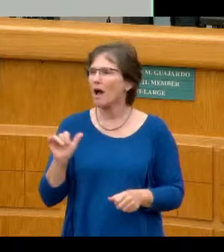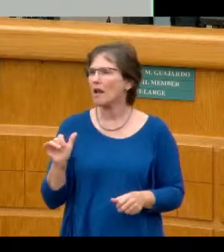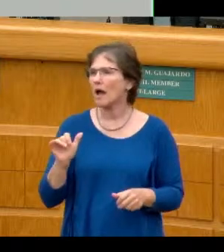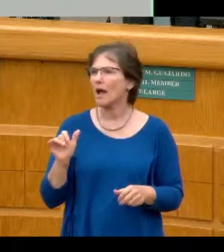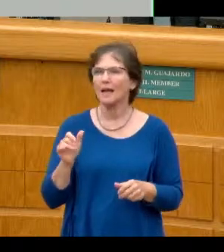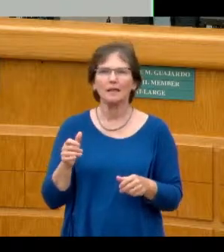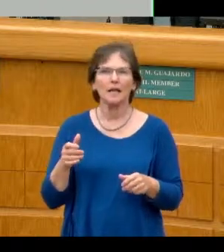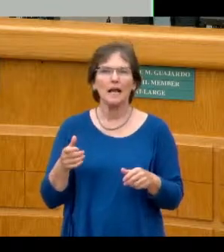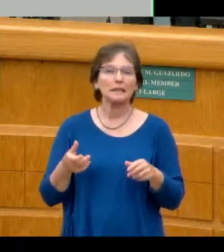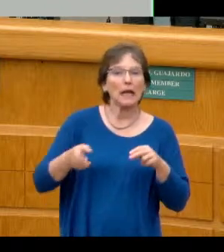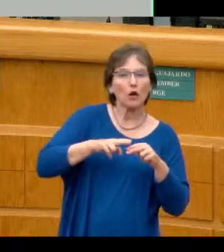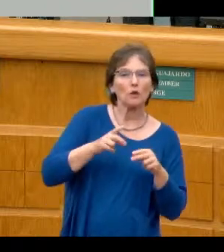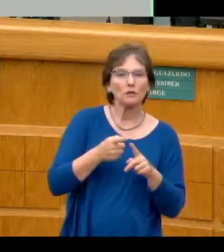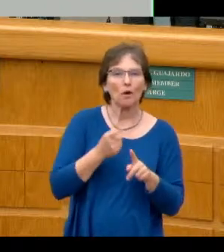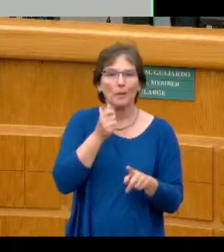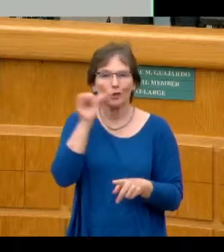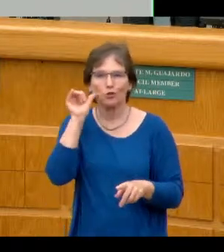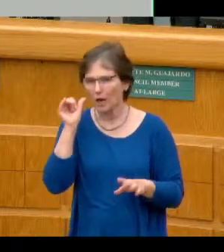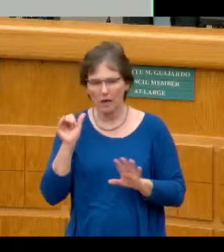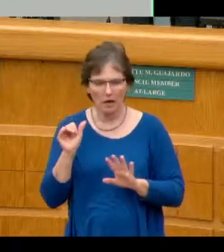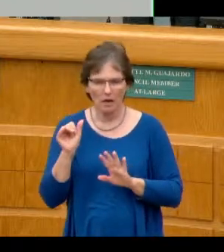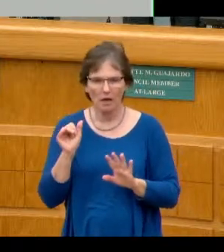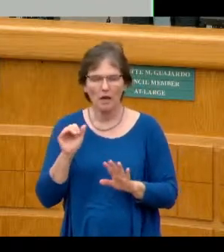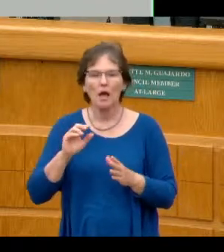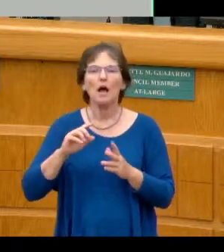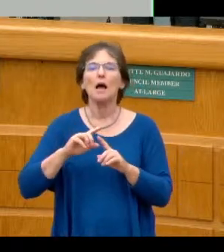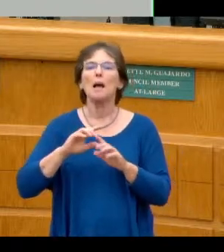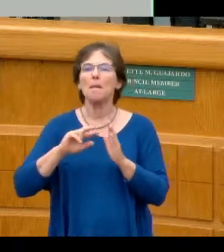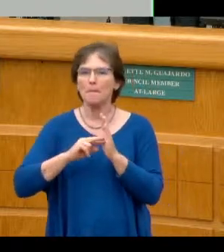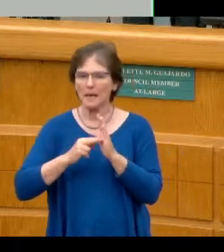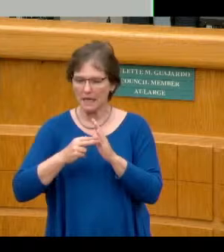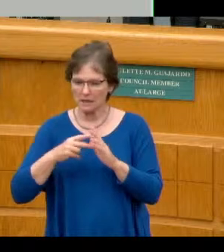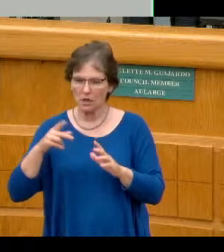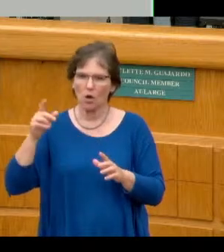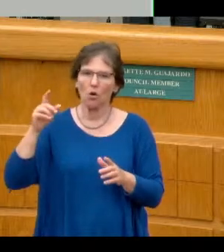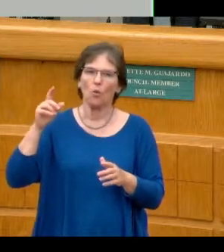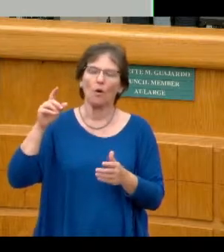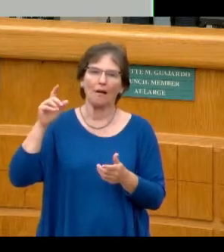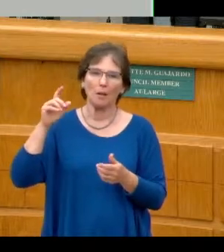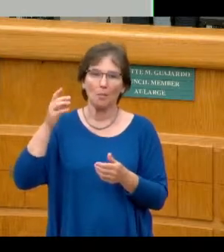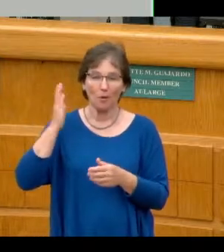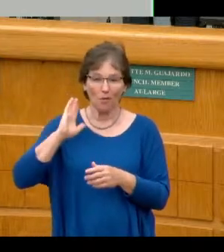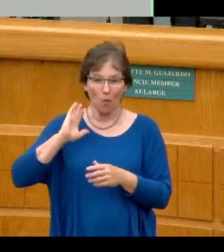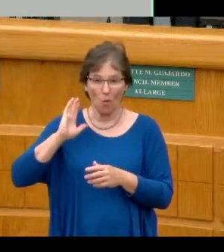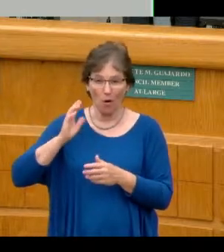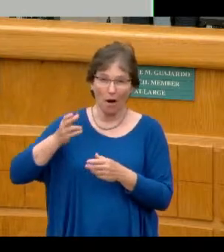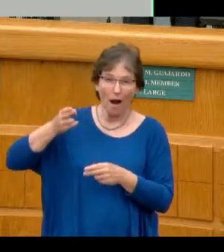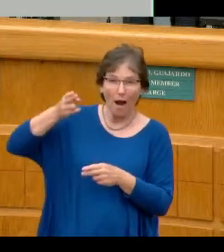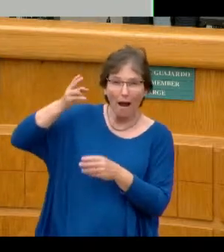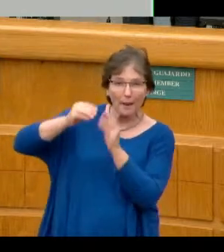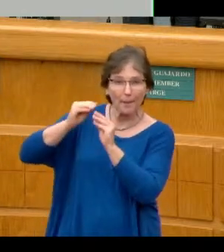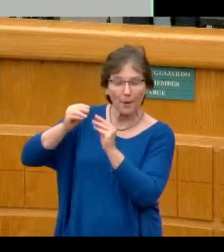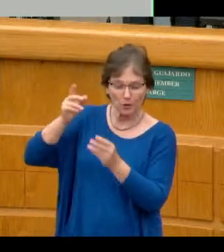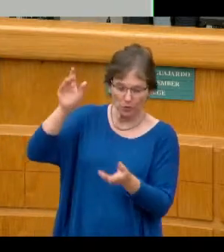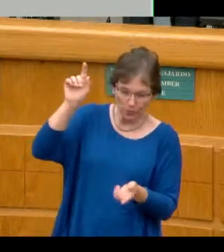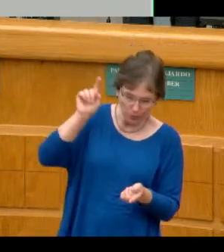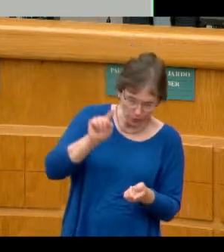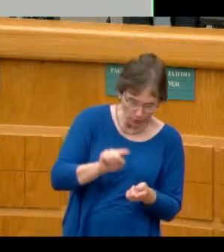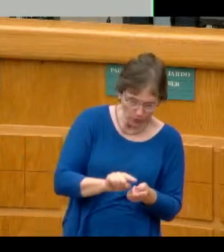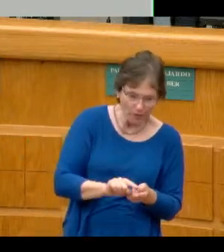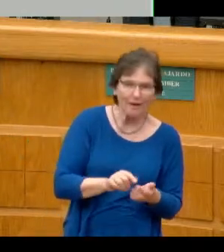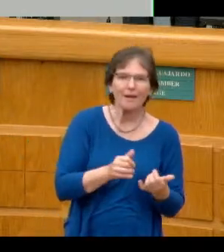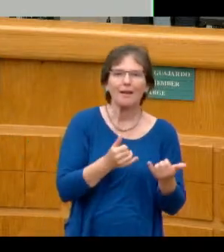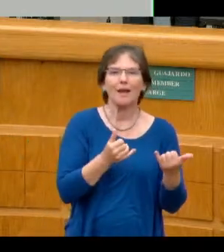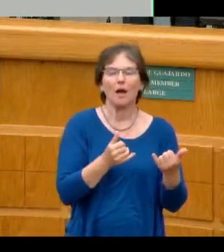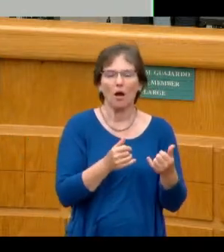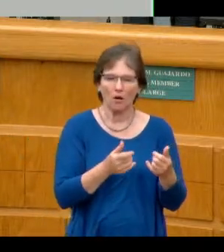2.0. We'll be able to tell better next week which one is a closer estimate. Are we closer to the 2 or are we